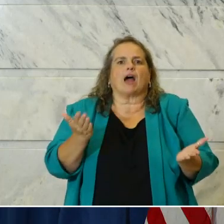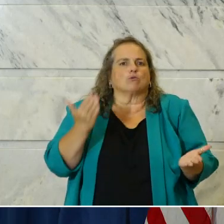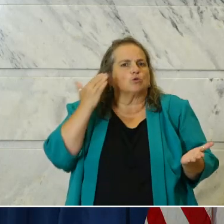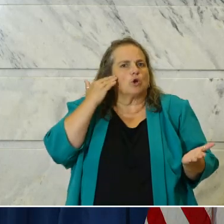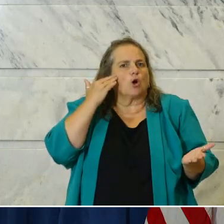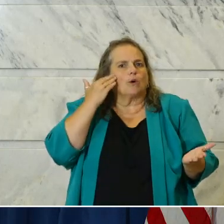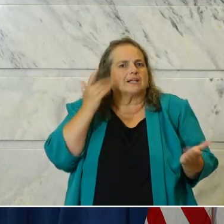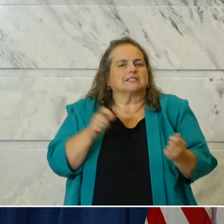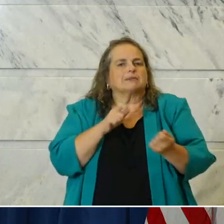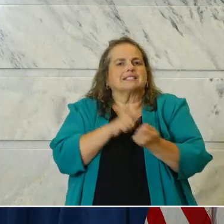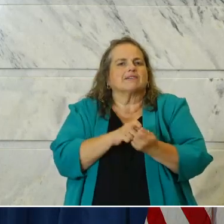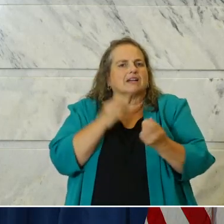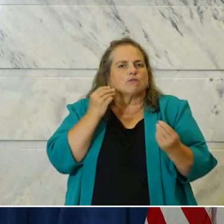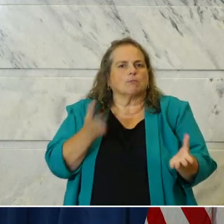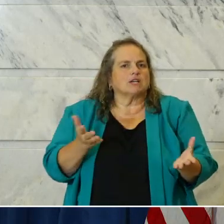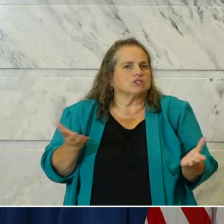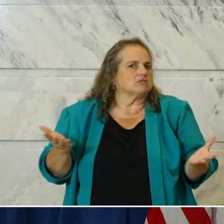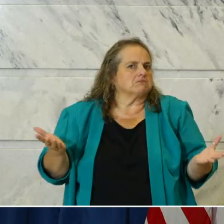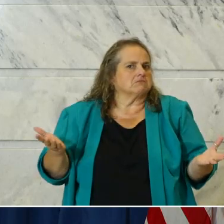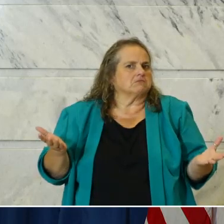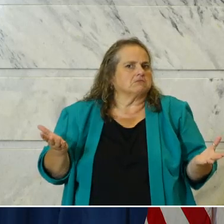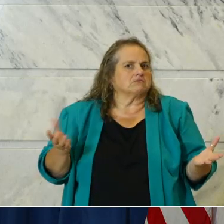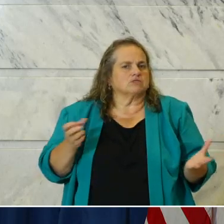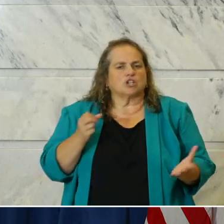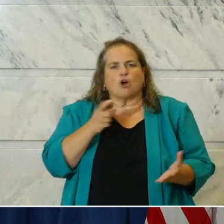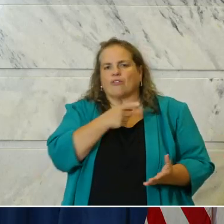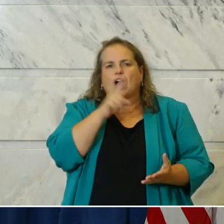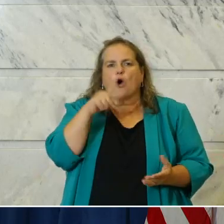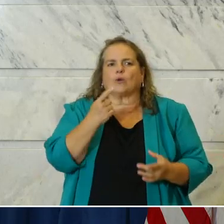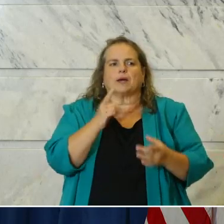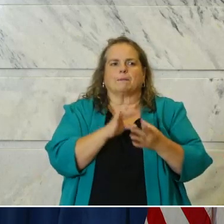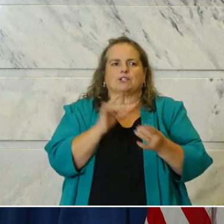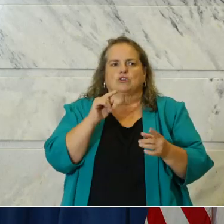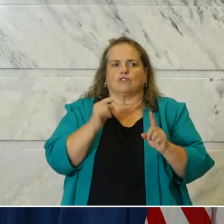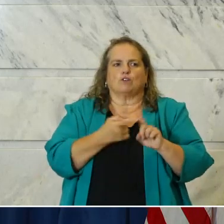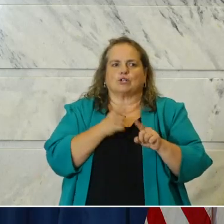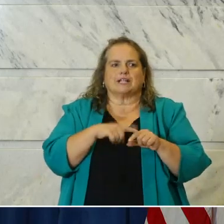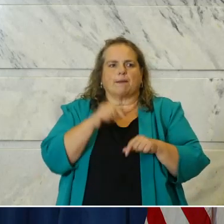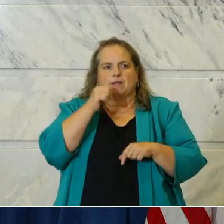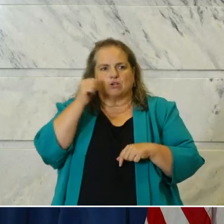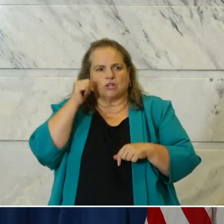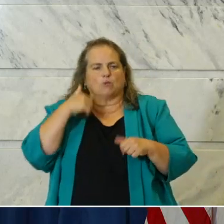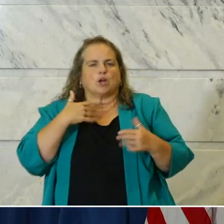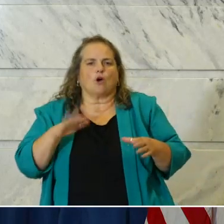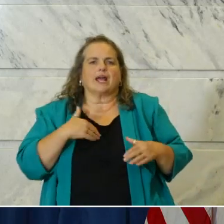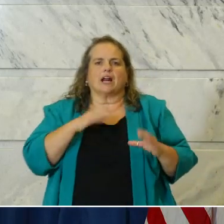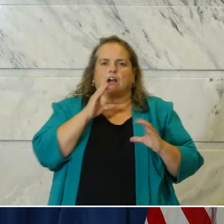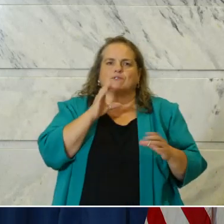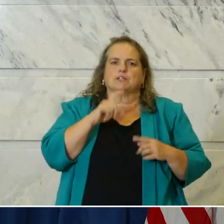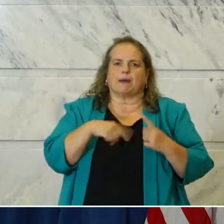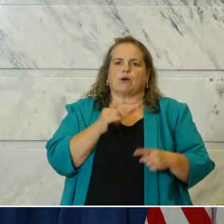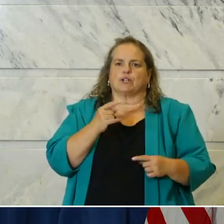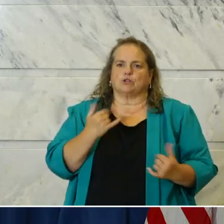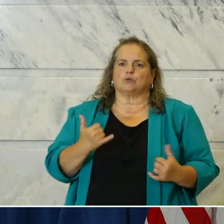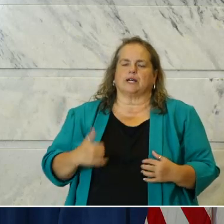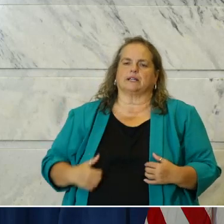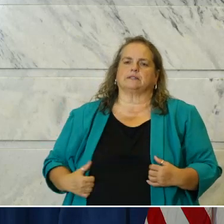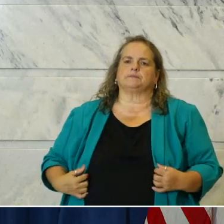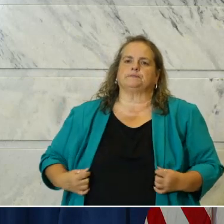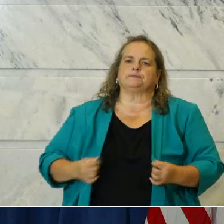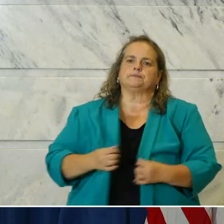a little more specifics. But they just mentioned it for the first time yesterday, and we've already had a conversation about it today.